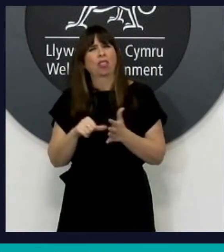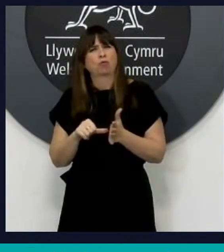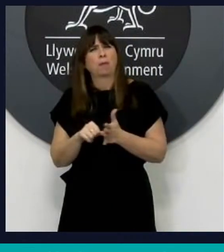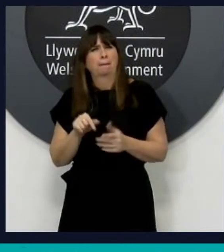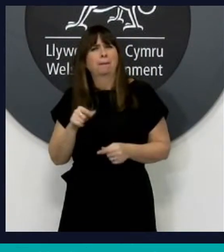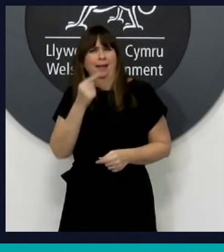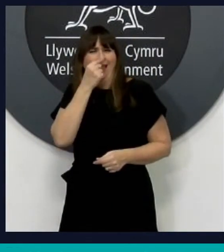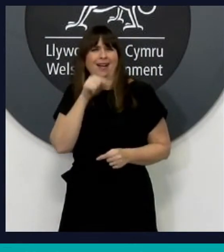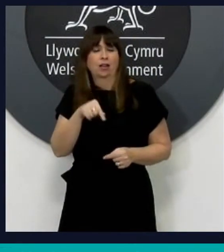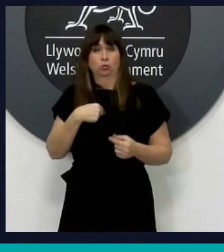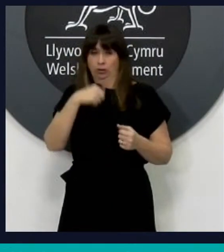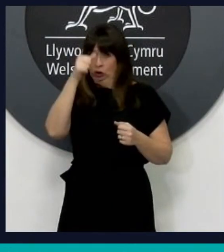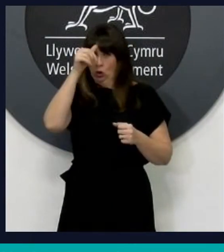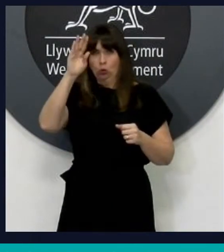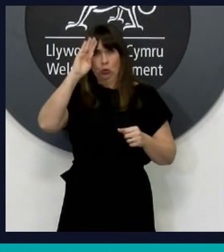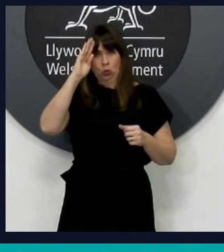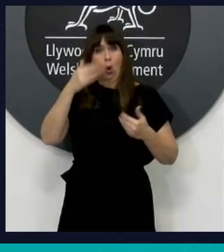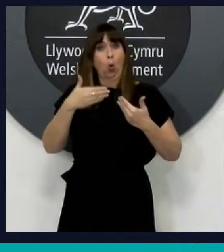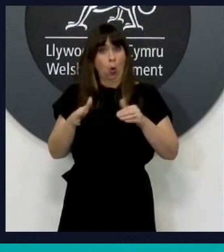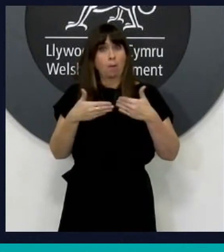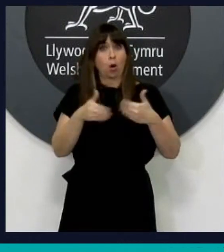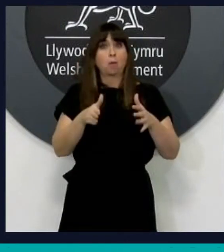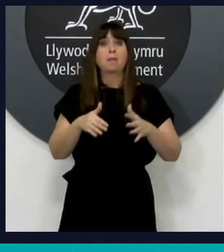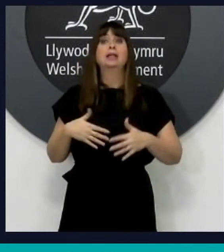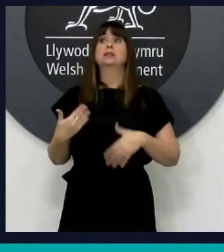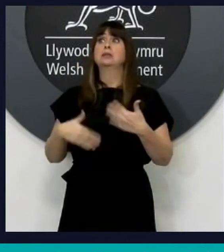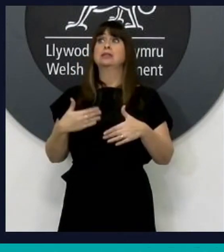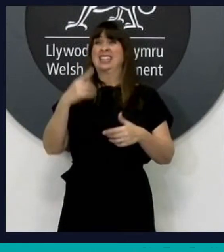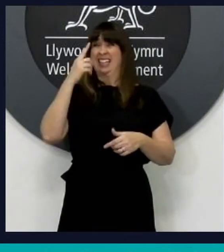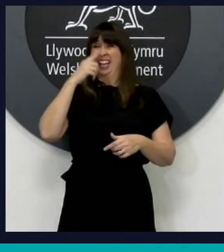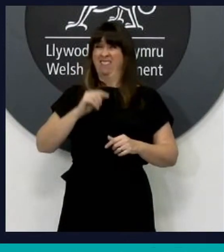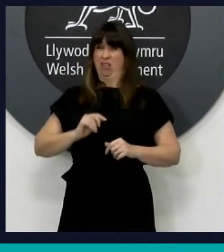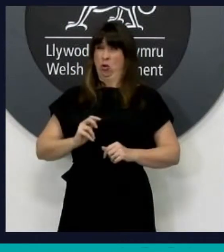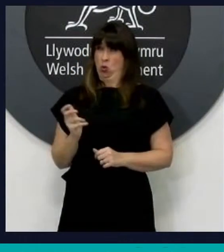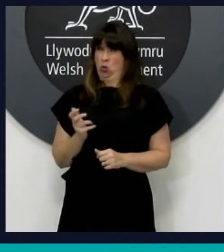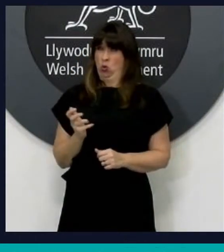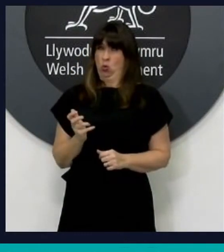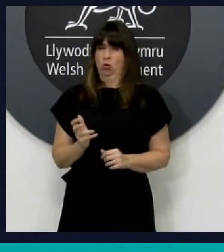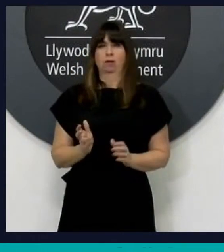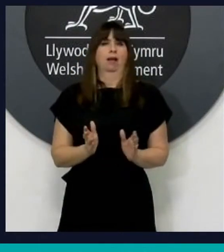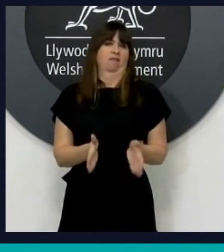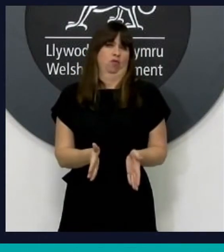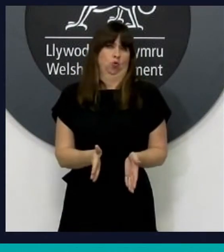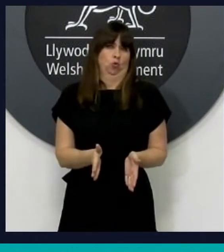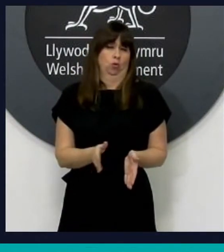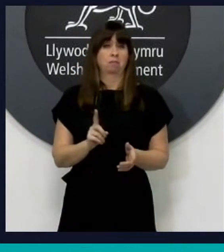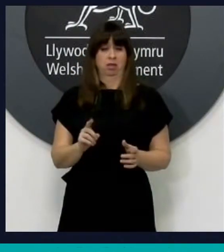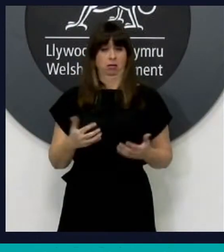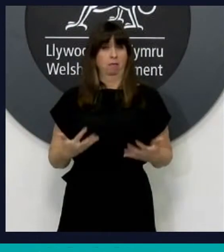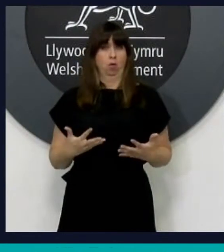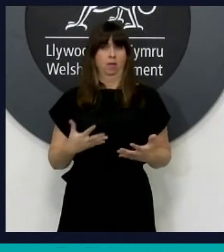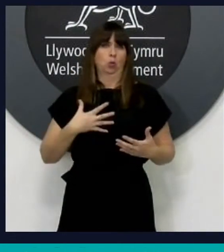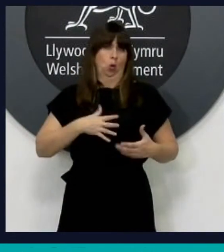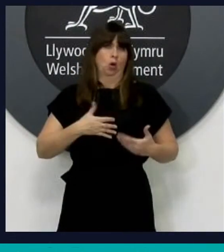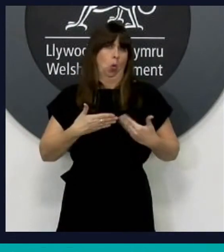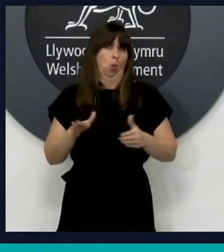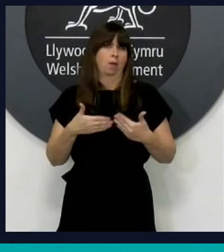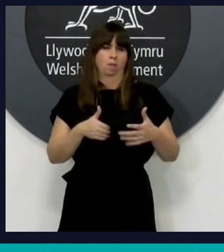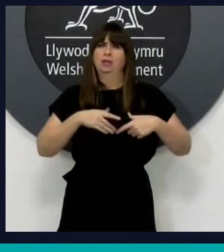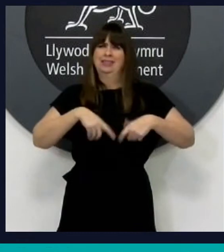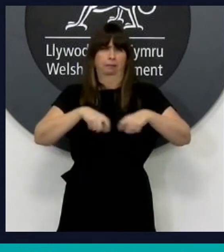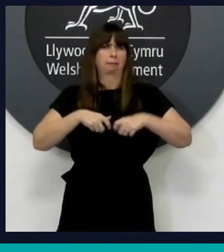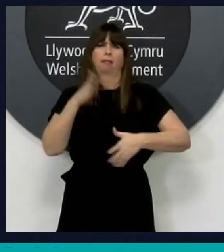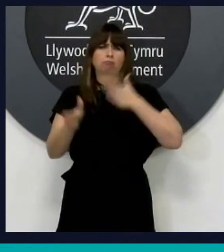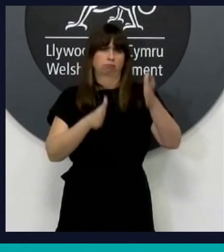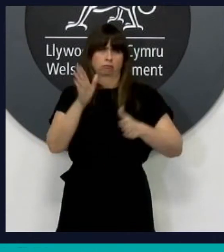schools. So we will do our utmost to try and keep those schools open, which is why we've